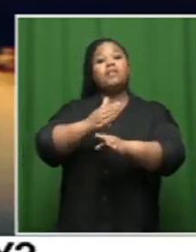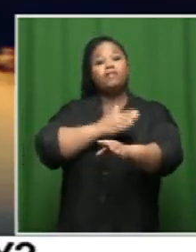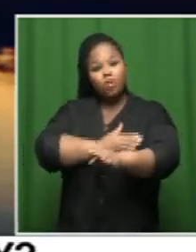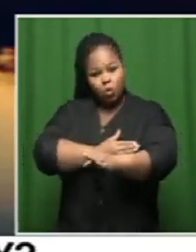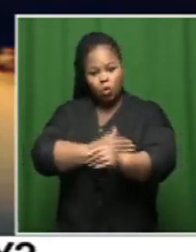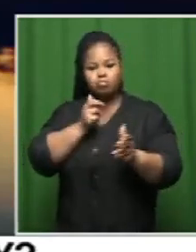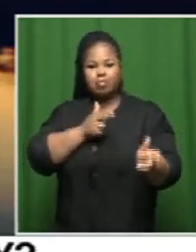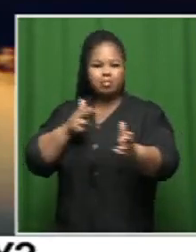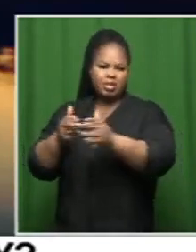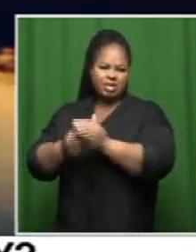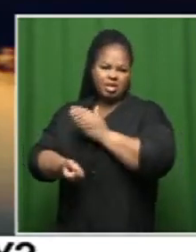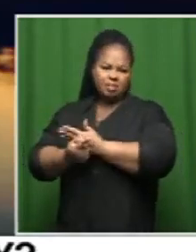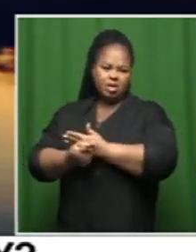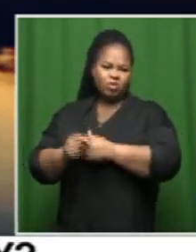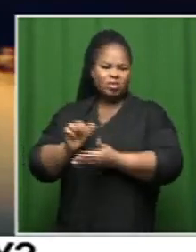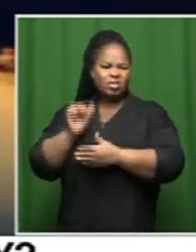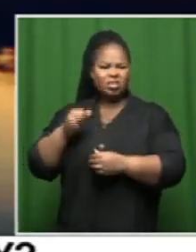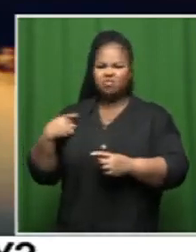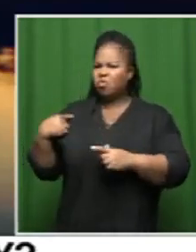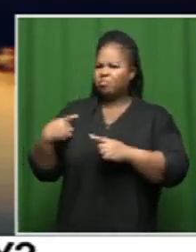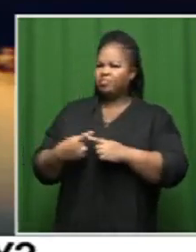So what has your journey been like?